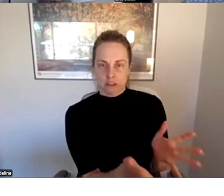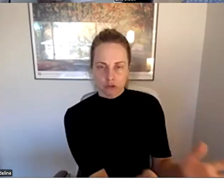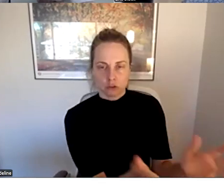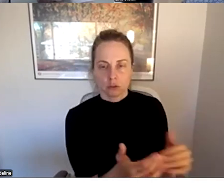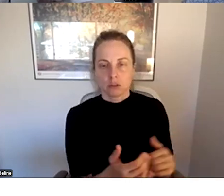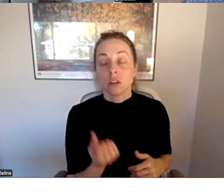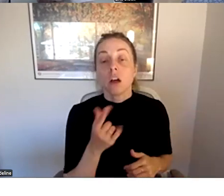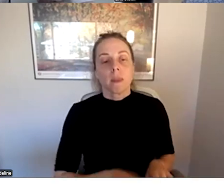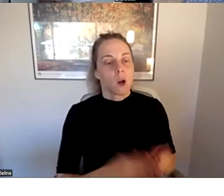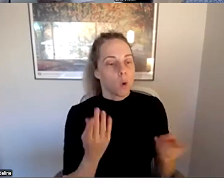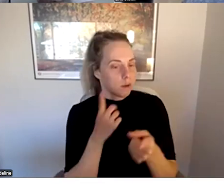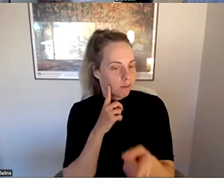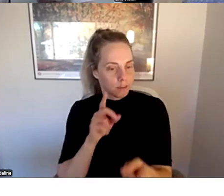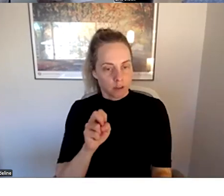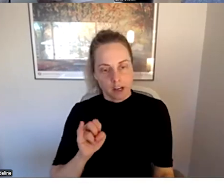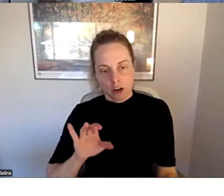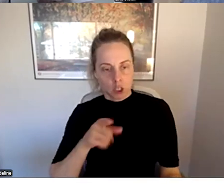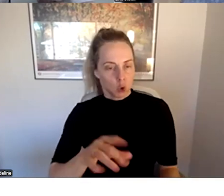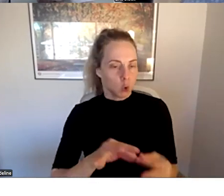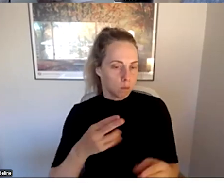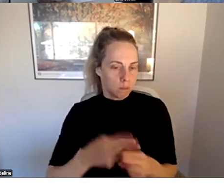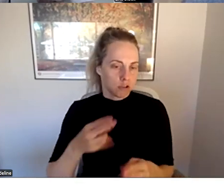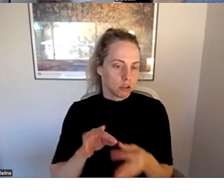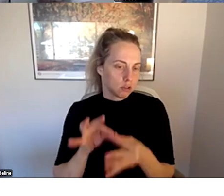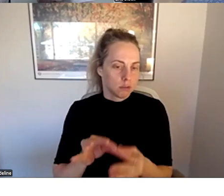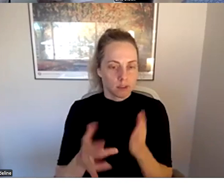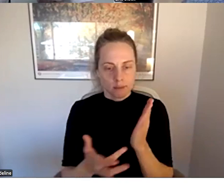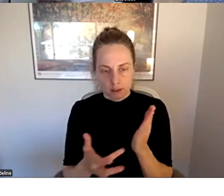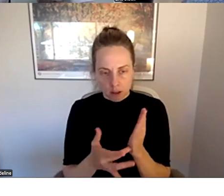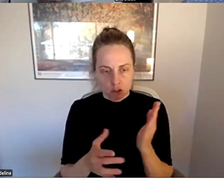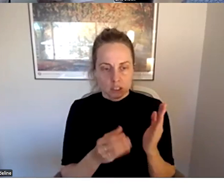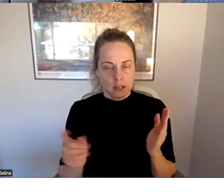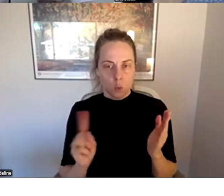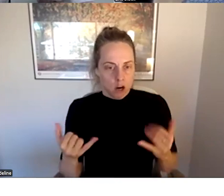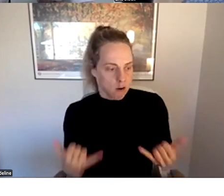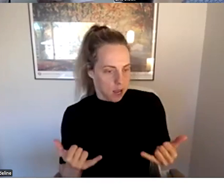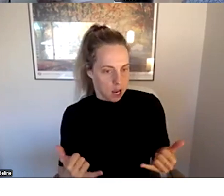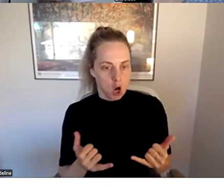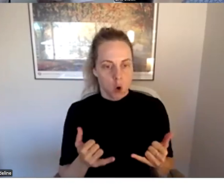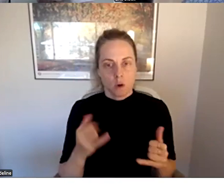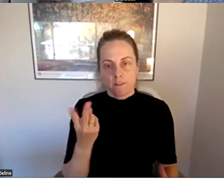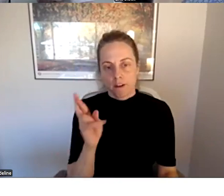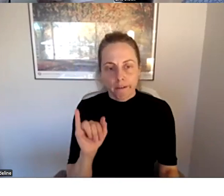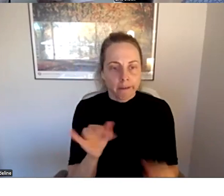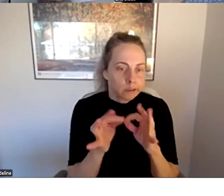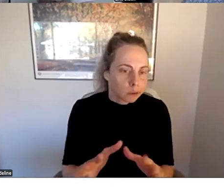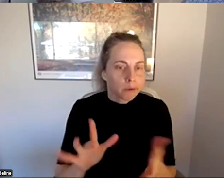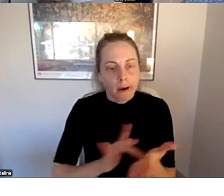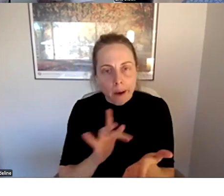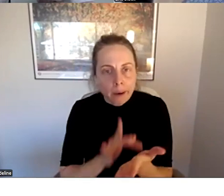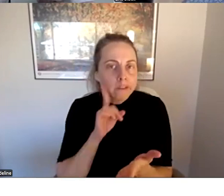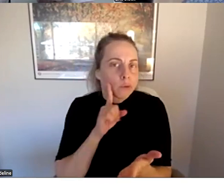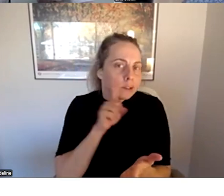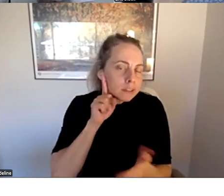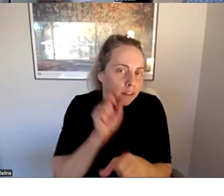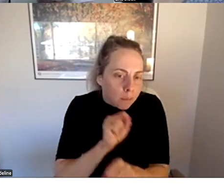for, Eric, you had mentioned a couple things around technology and where we have now virtual remote interpreter iPads for our deaf employees and checking